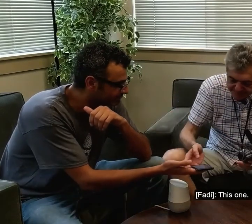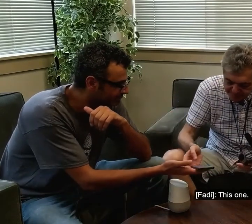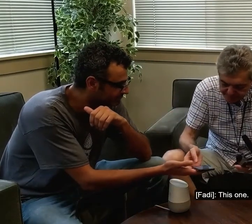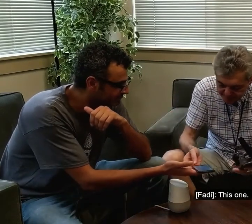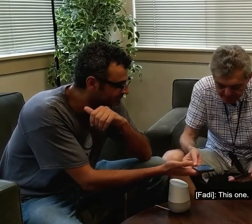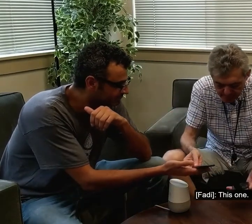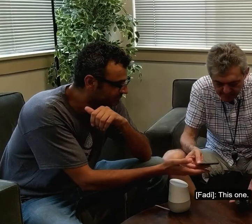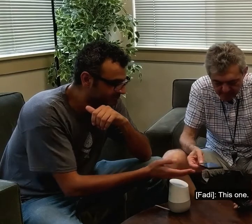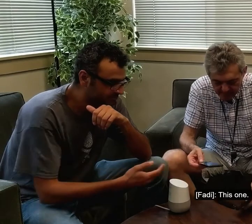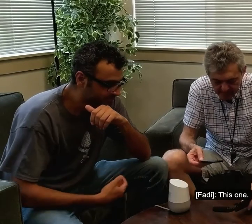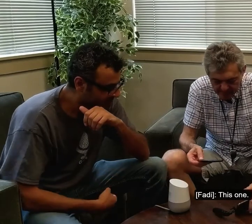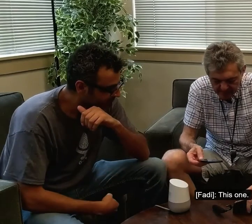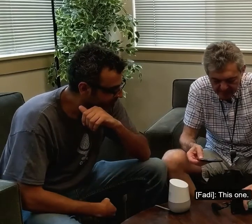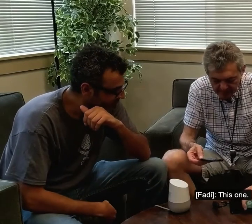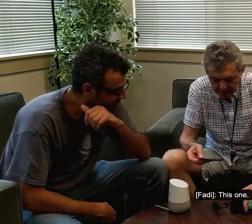one?